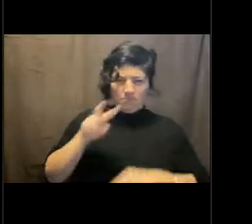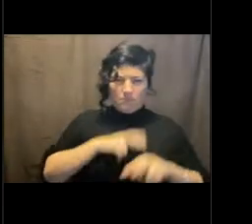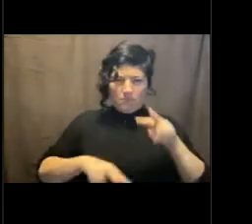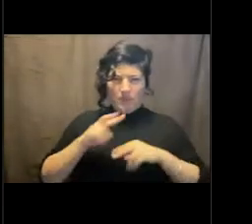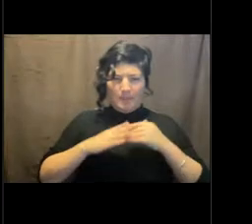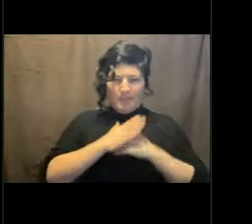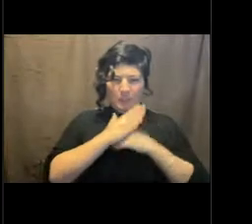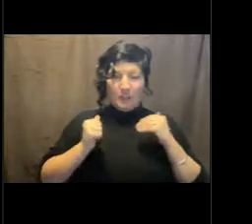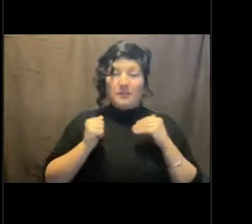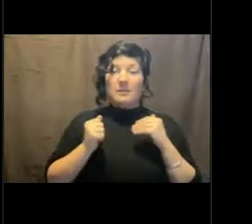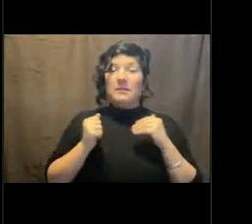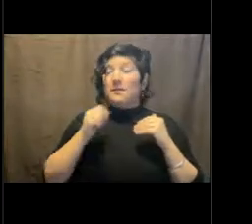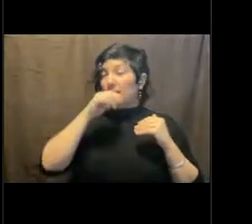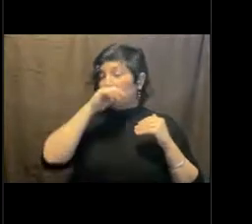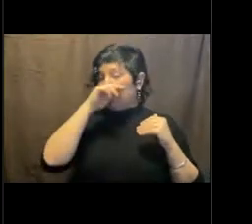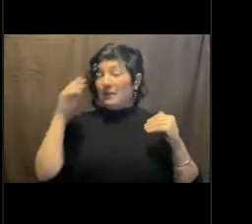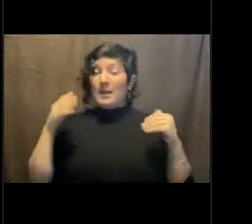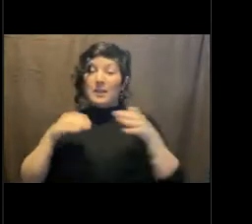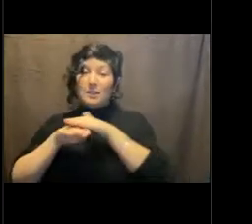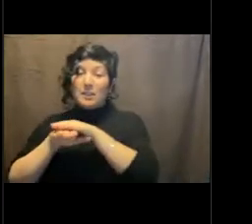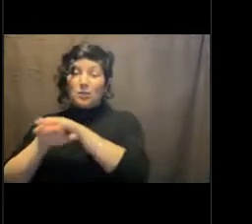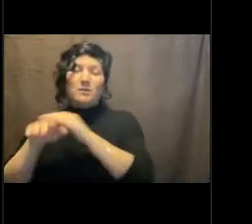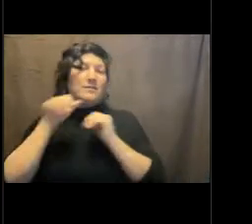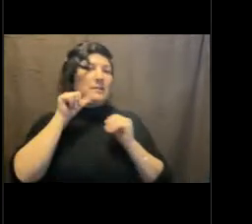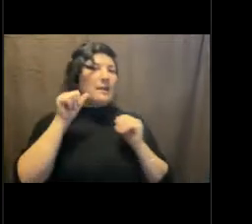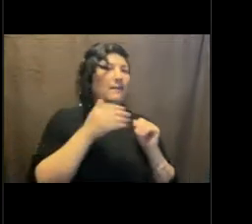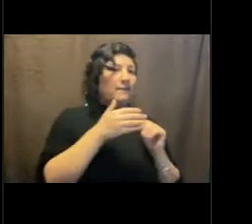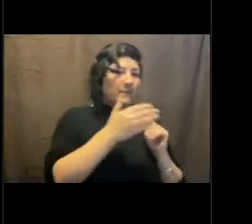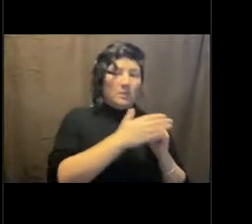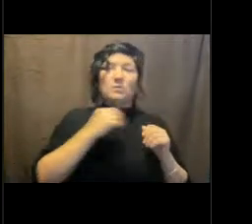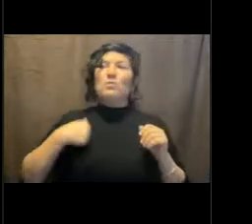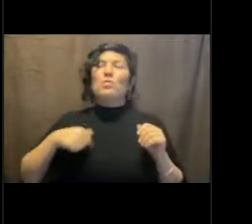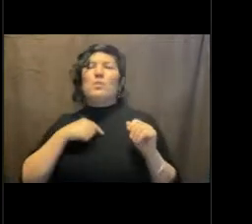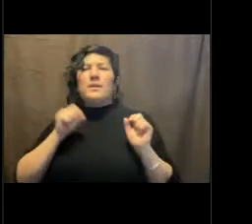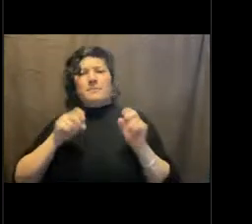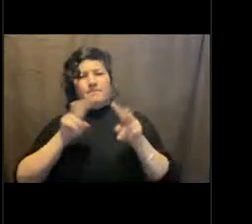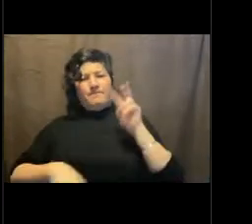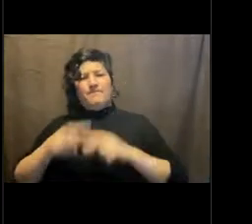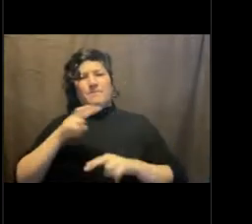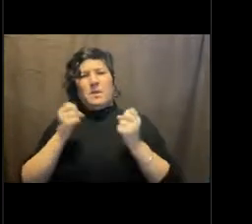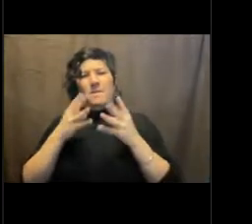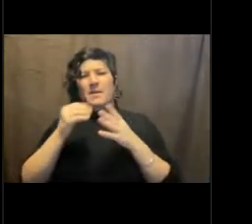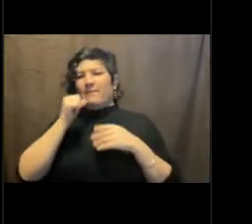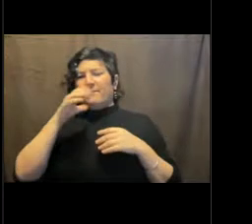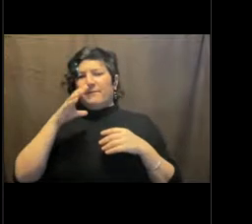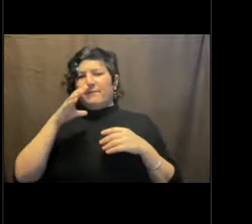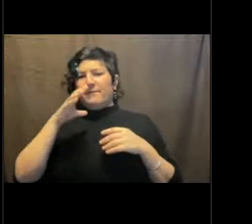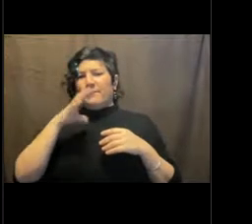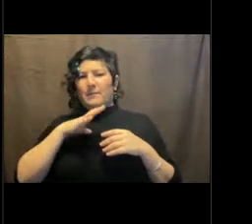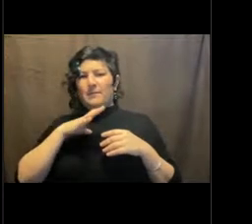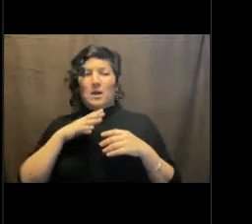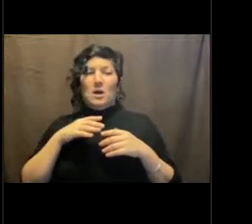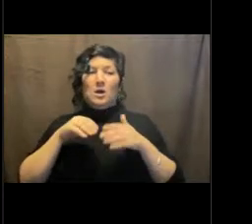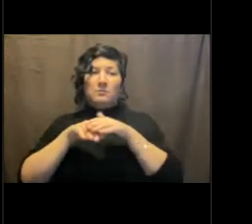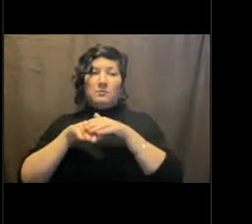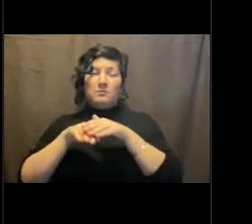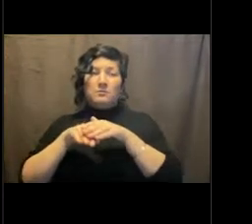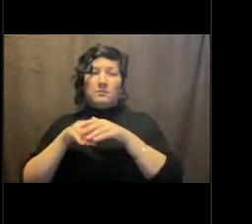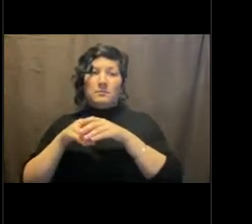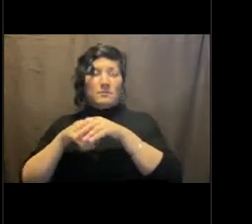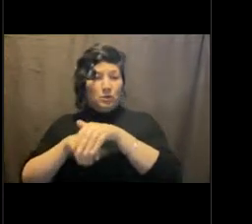sea turtles, unlike fish, we can really get a good sense of how many female turtles, nesting female turtles are out there, because they